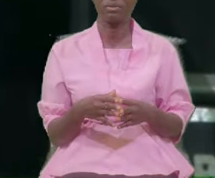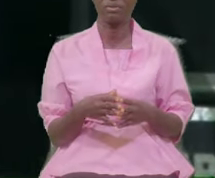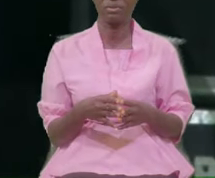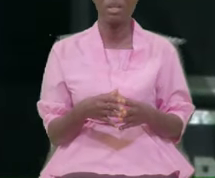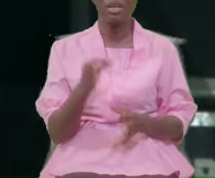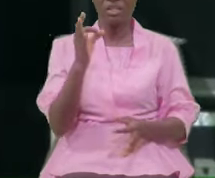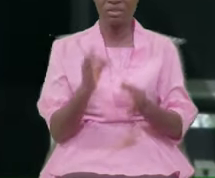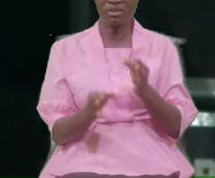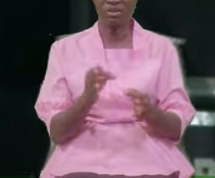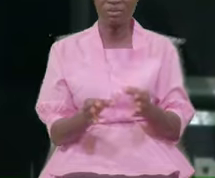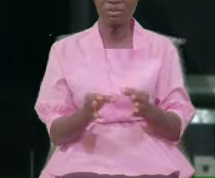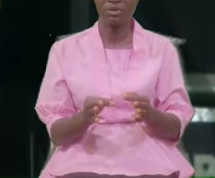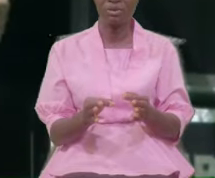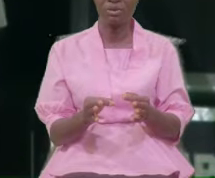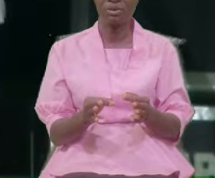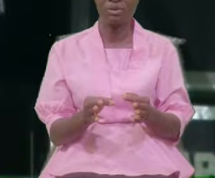heart